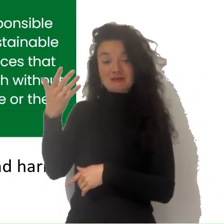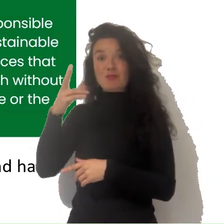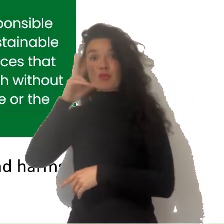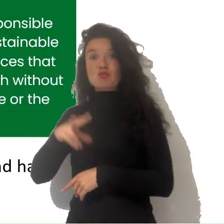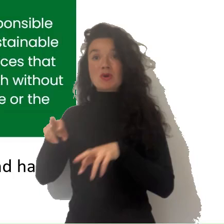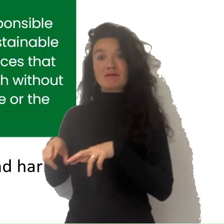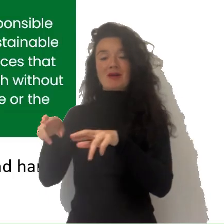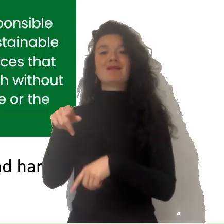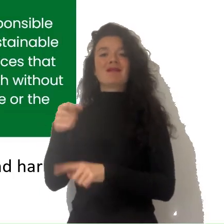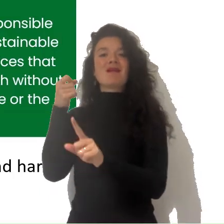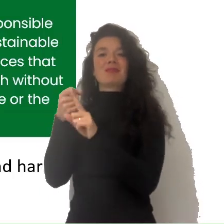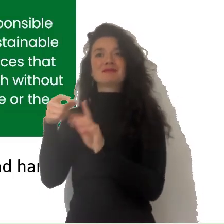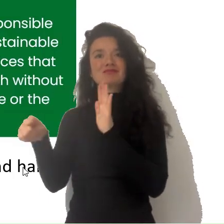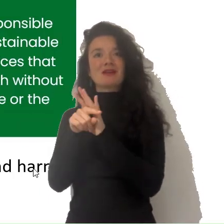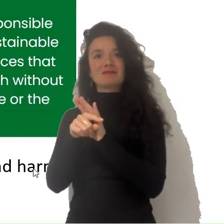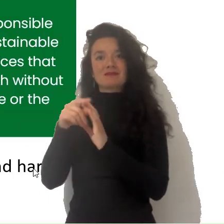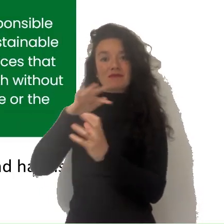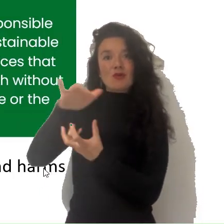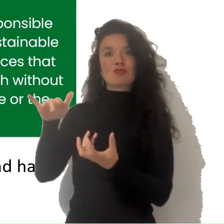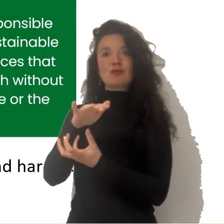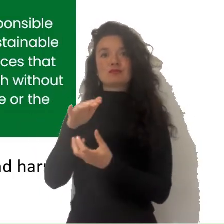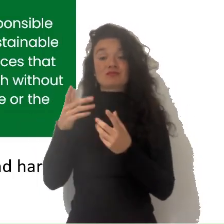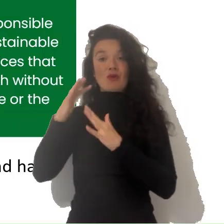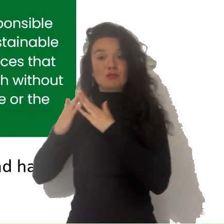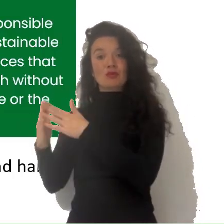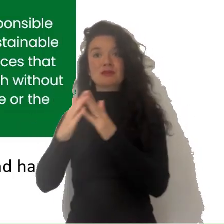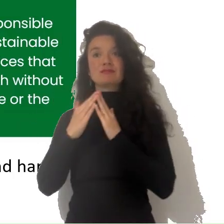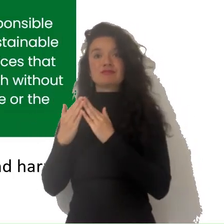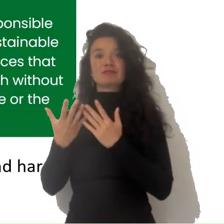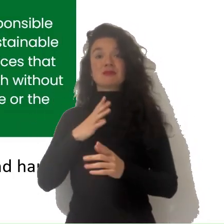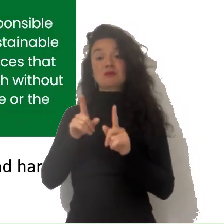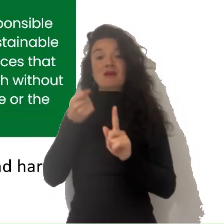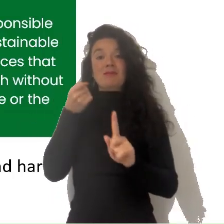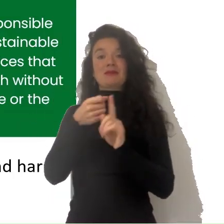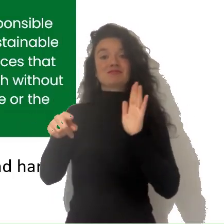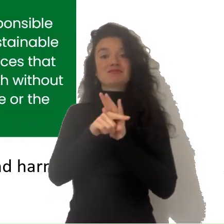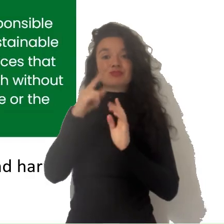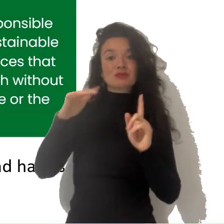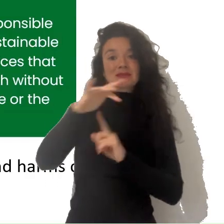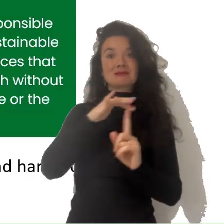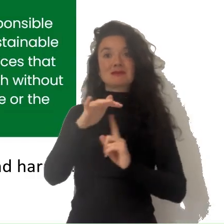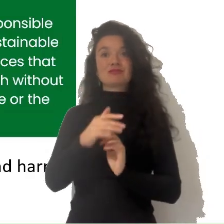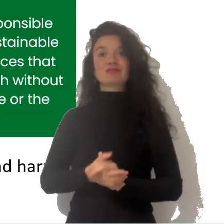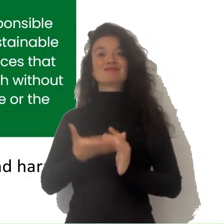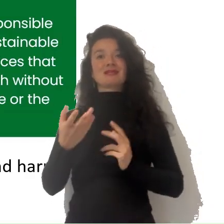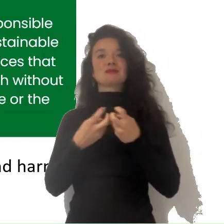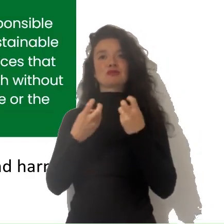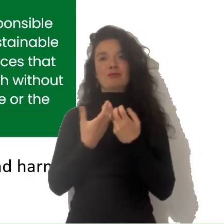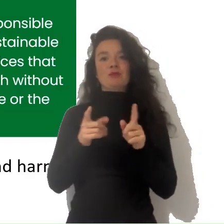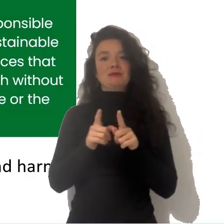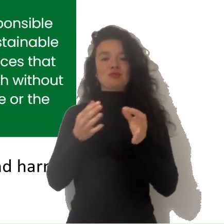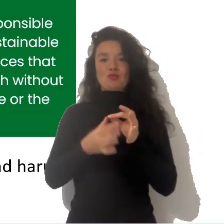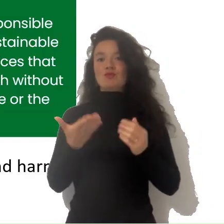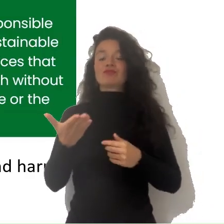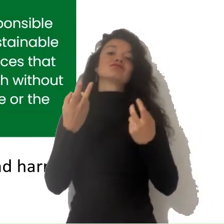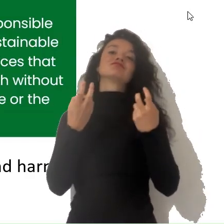rivers, so we have negative impact here on the environment and harm communities, and negative impact of society. So